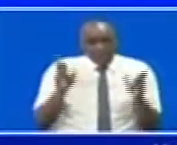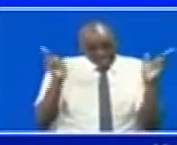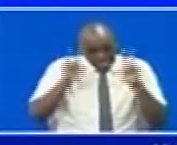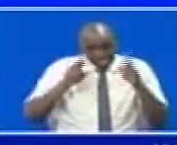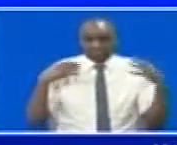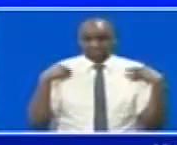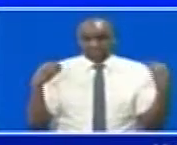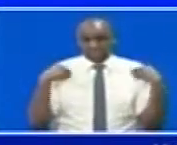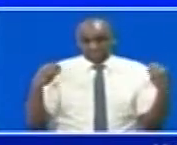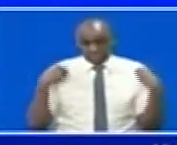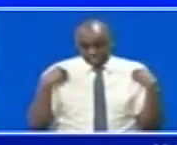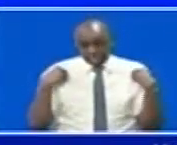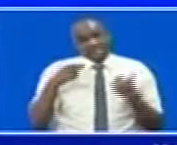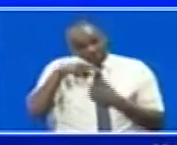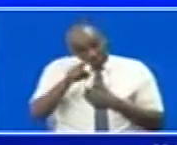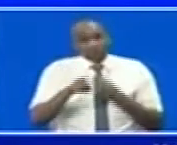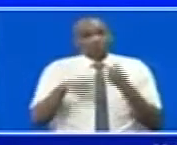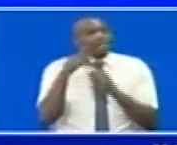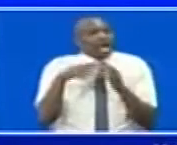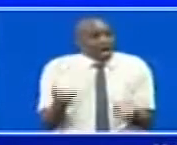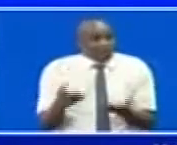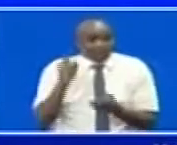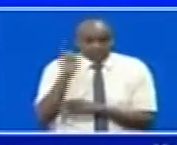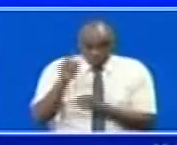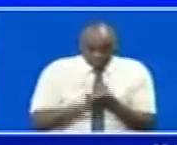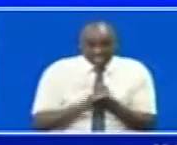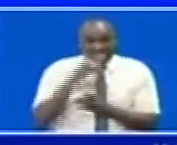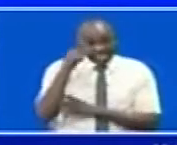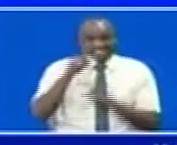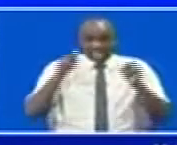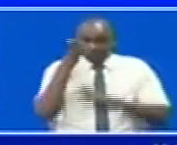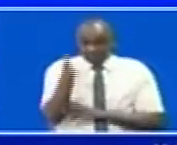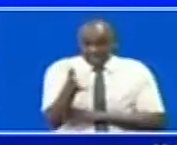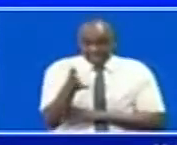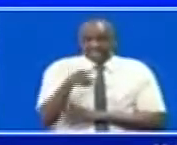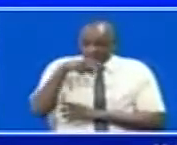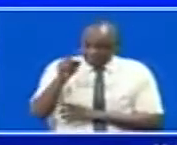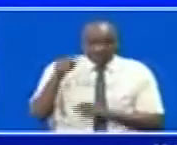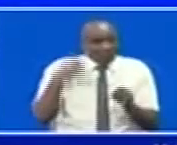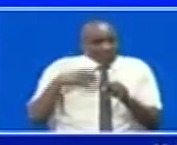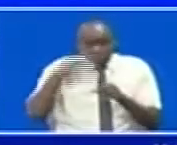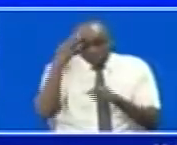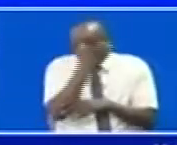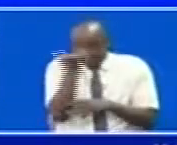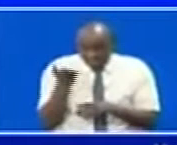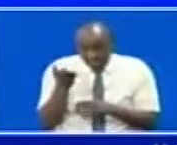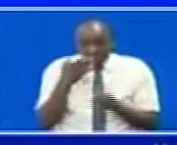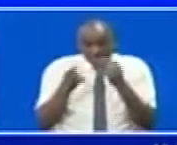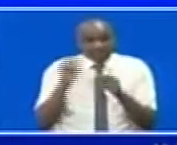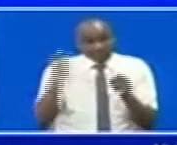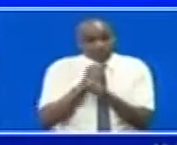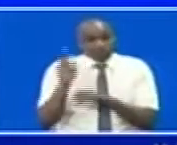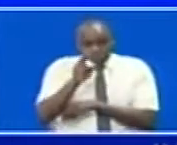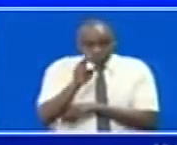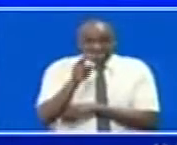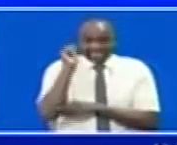their tactics. The usual winning tactic was the use of Kalenjin language, something that will not be used in this year's championship